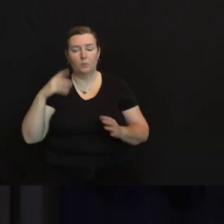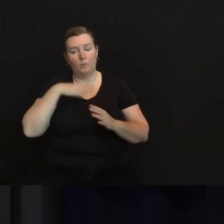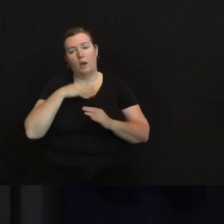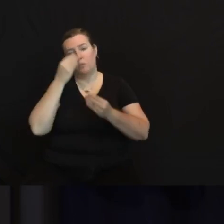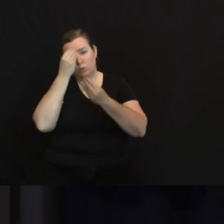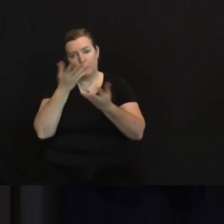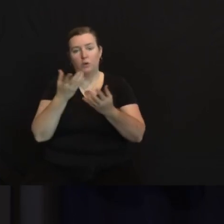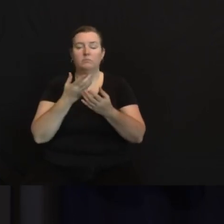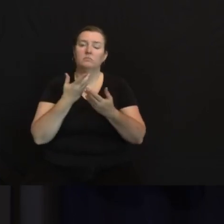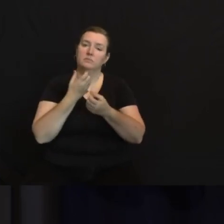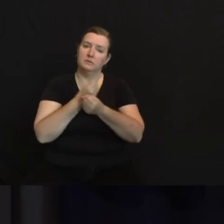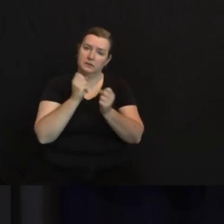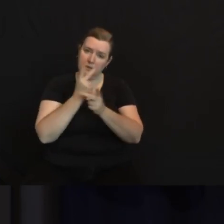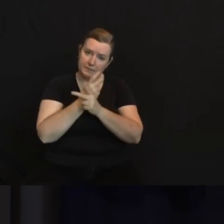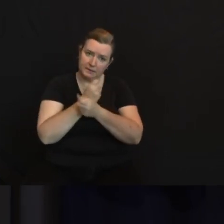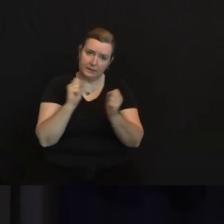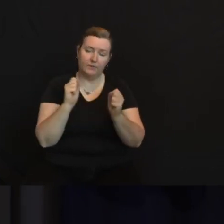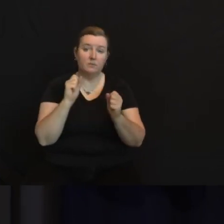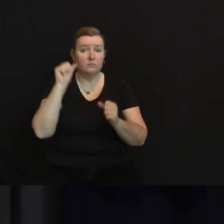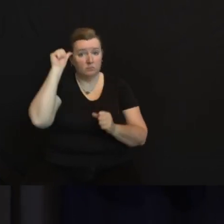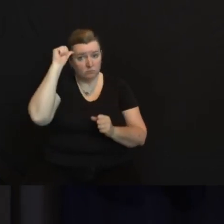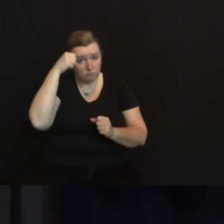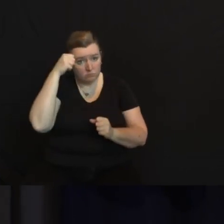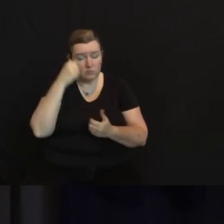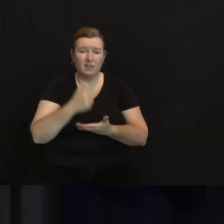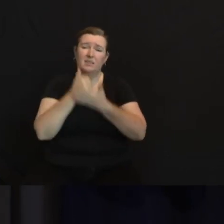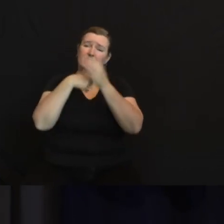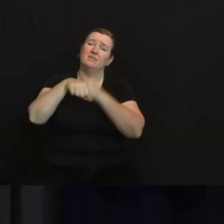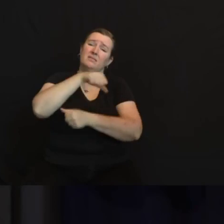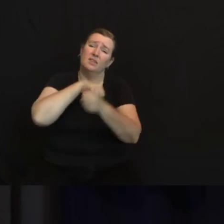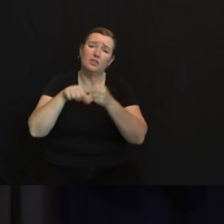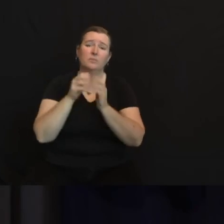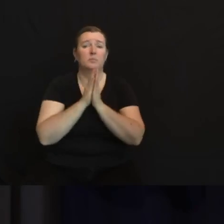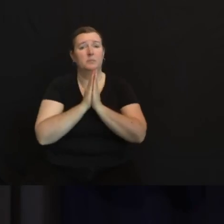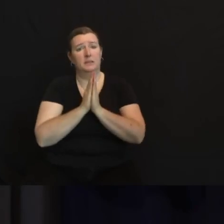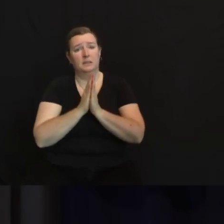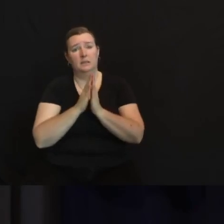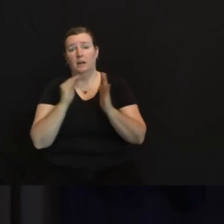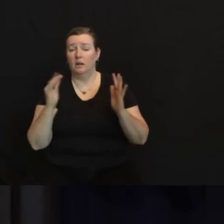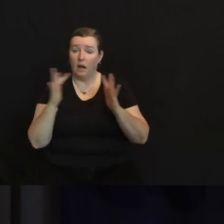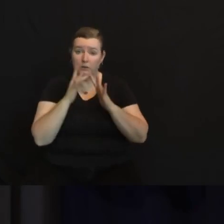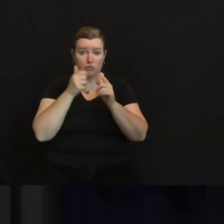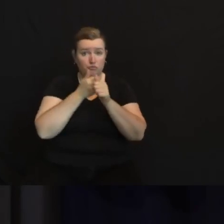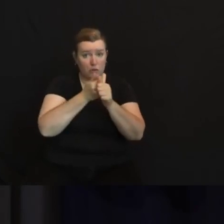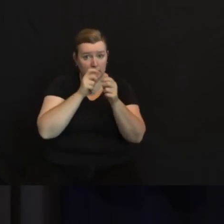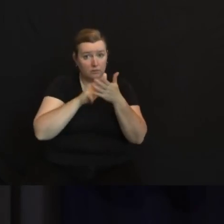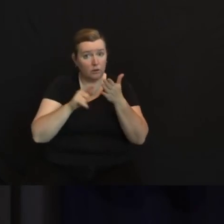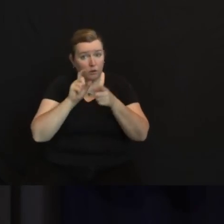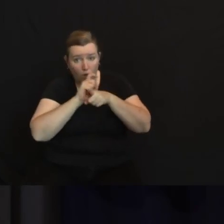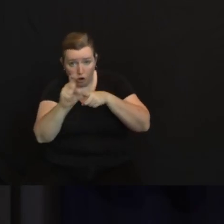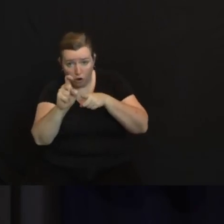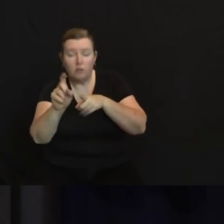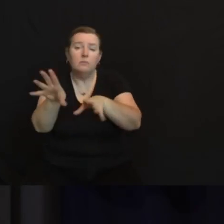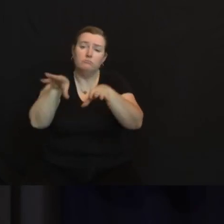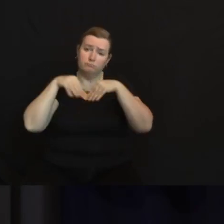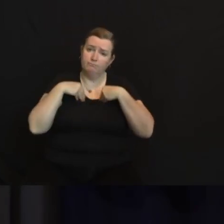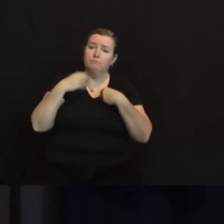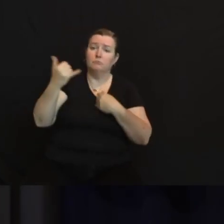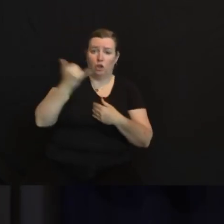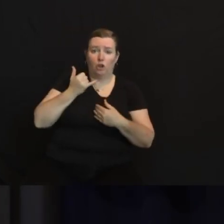safe, and remember, for each other and for us all, please take the call and download the COVID Alert NJ